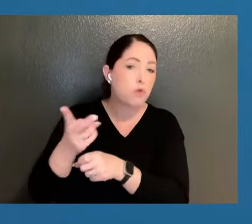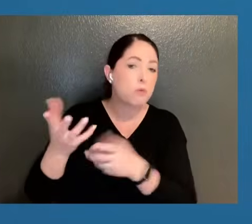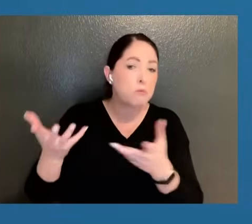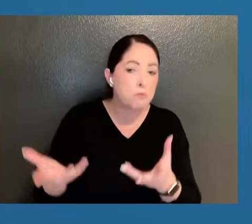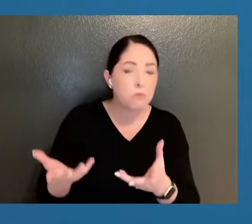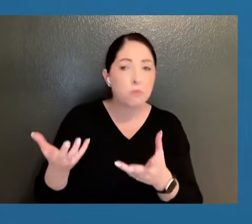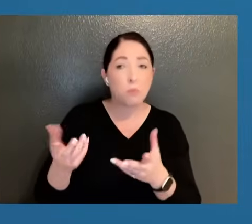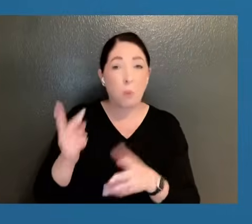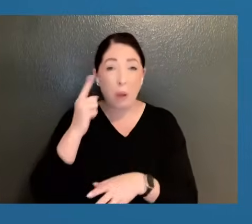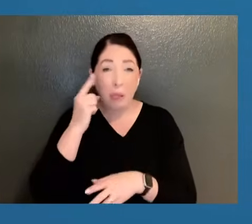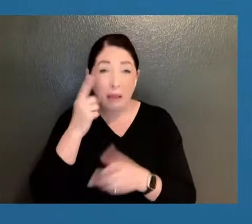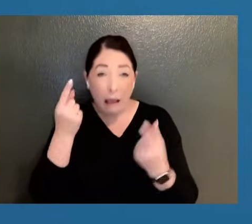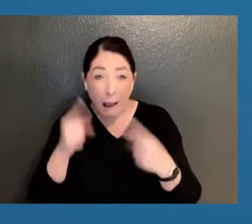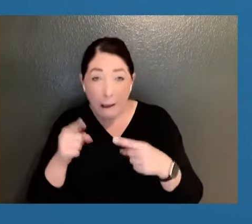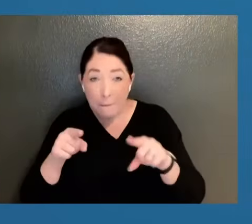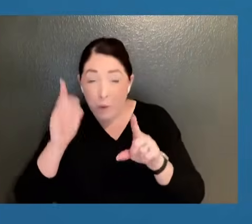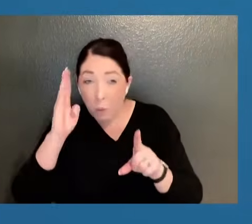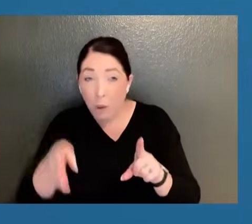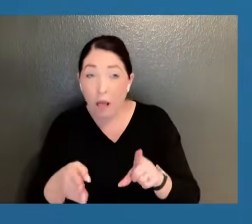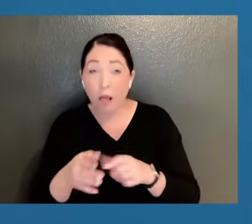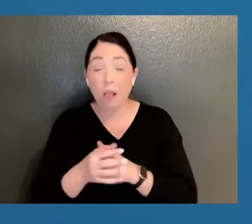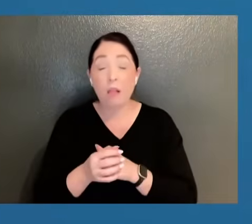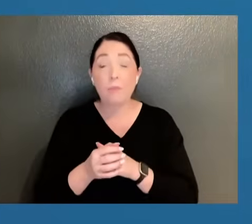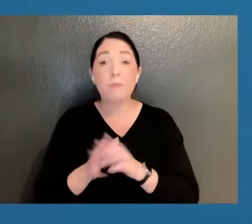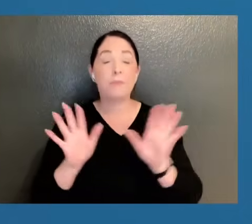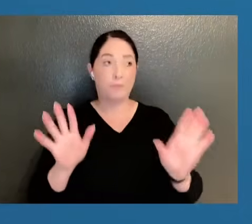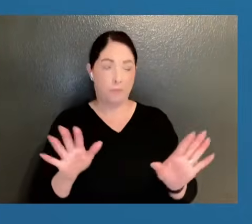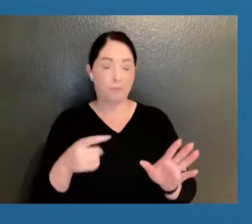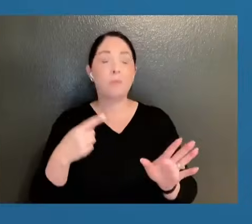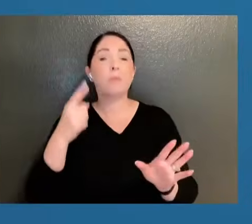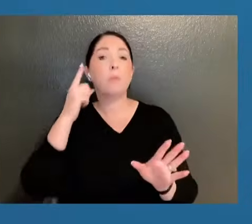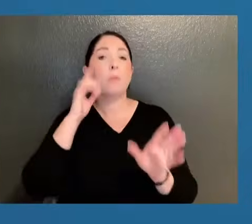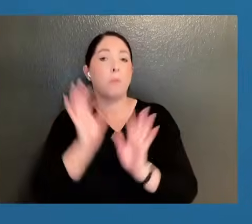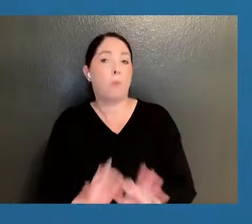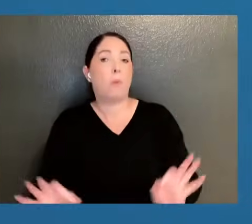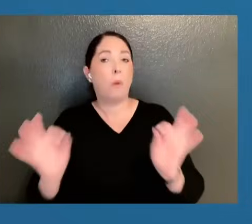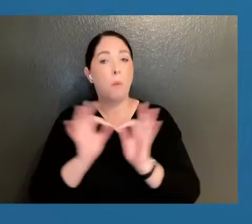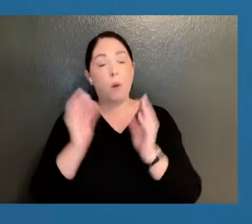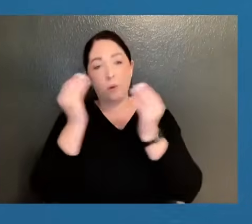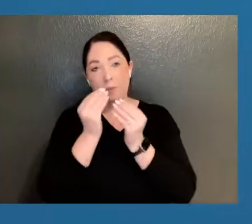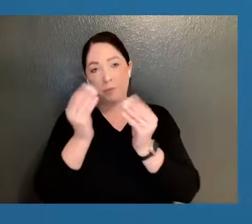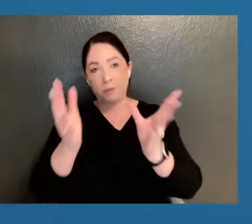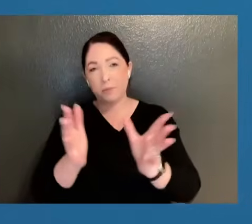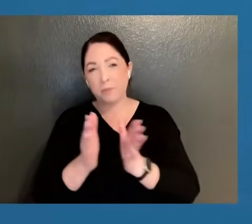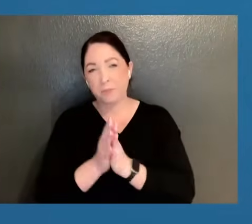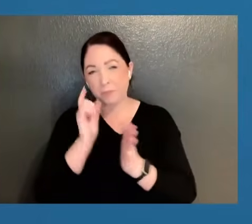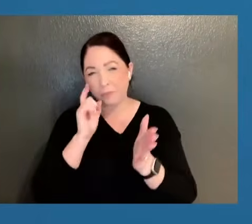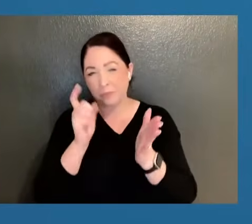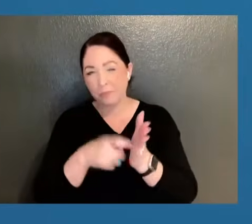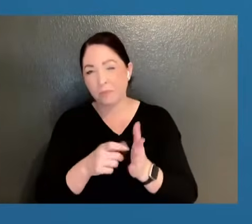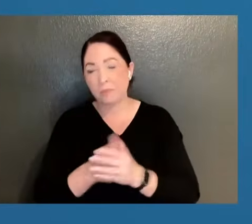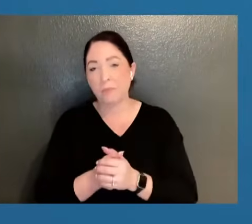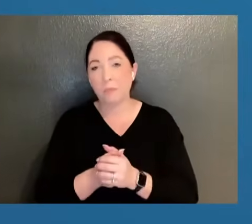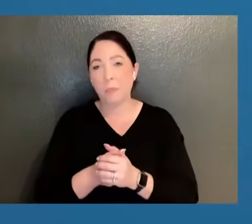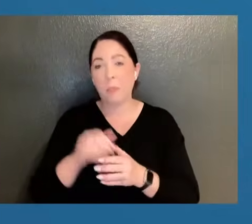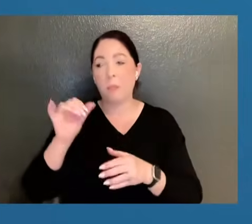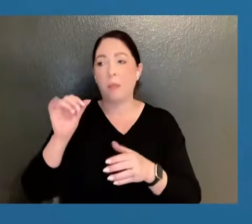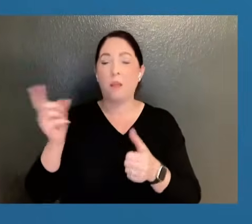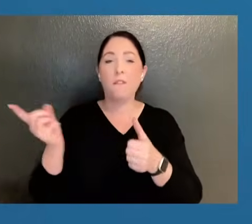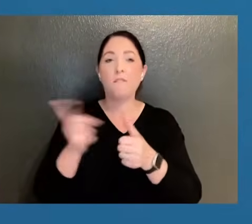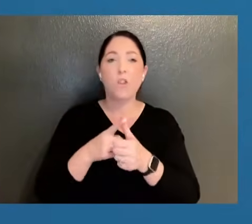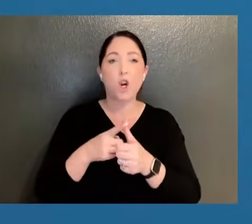go? I think it's important to note is people were saying that first drop in